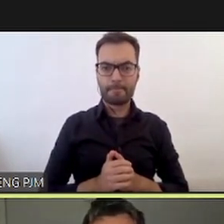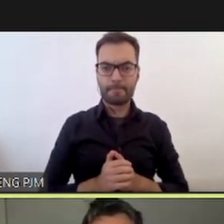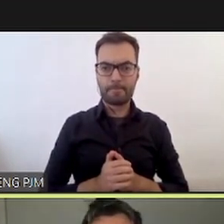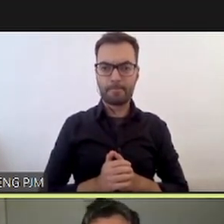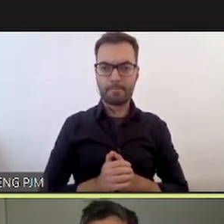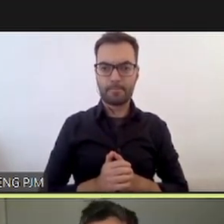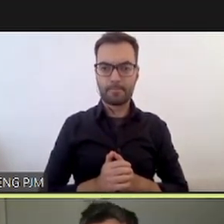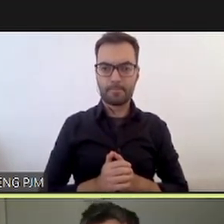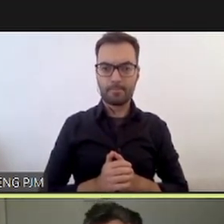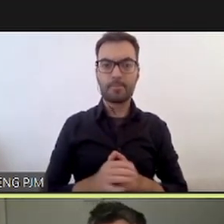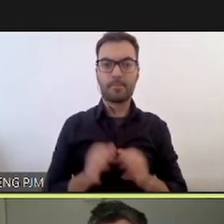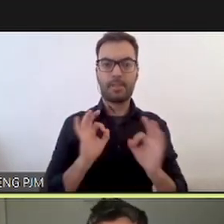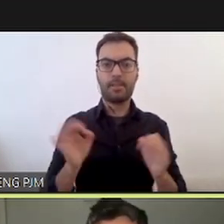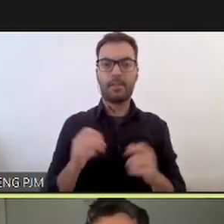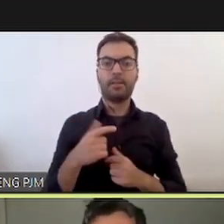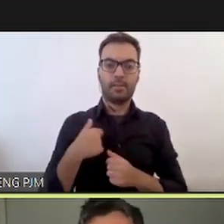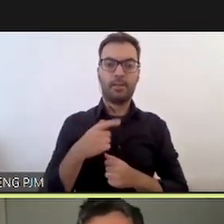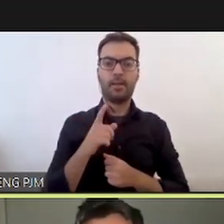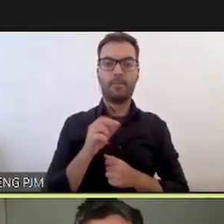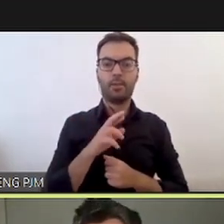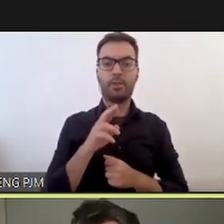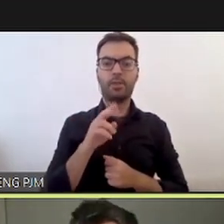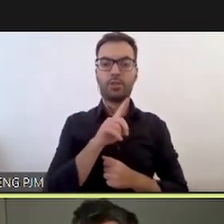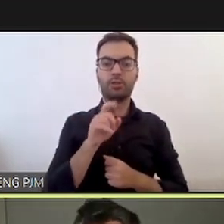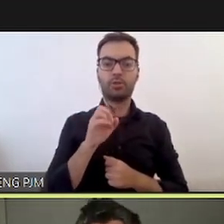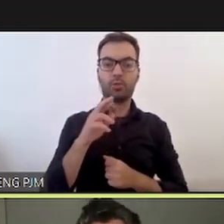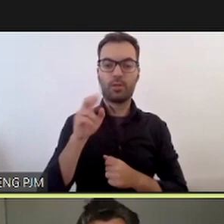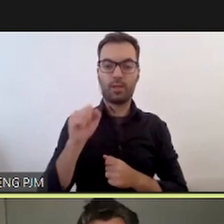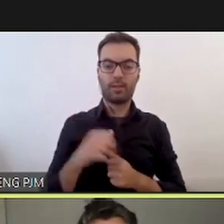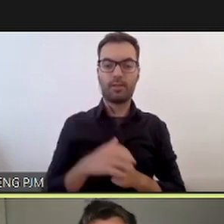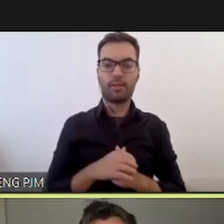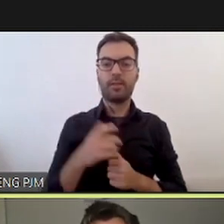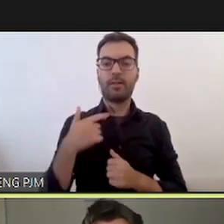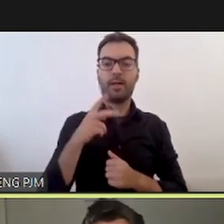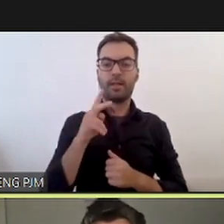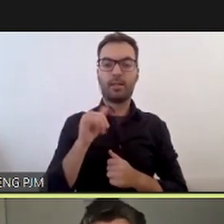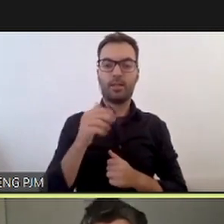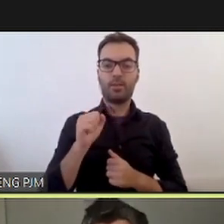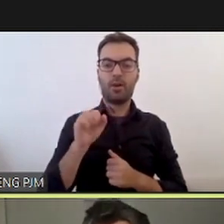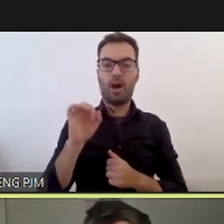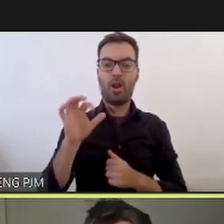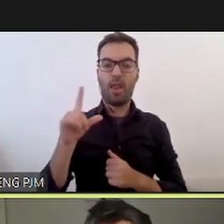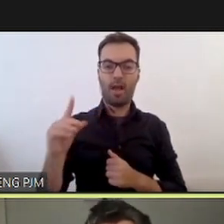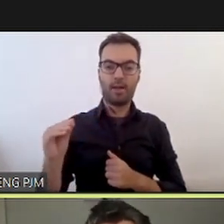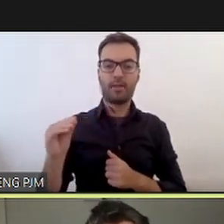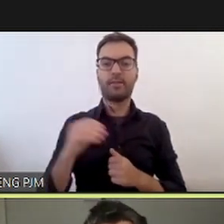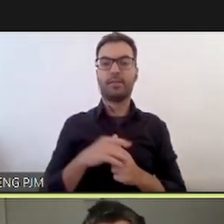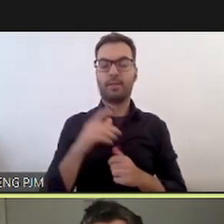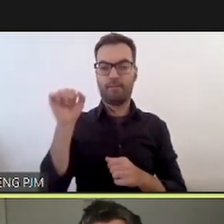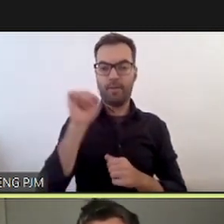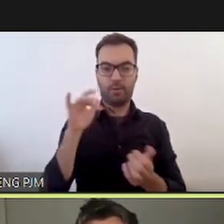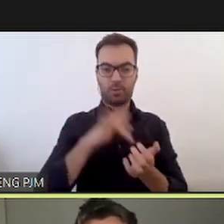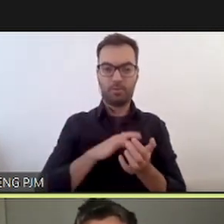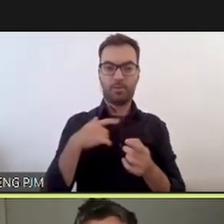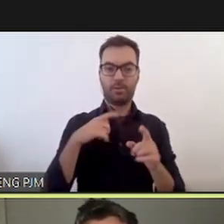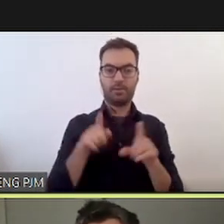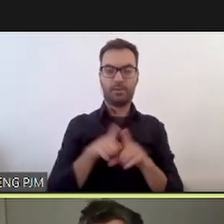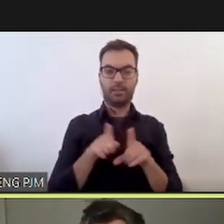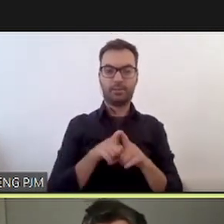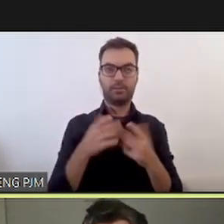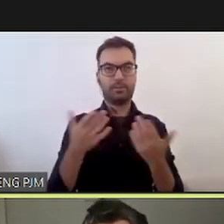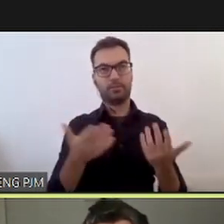perfect. So my name is Piotr Źrołka. I'm running the small studio Kinola in the Wrocław. I'm also